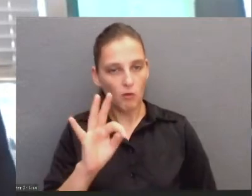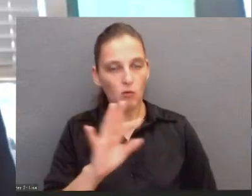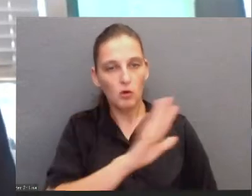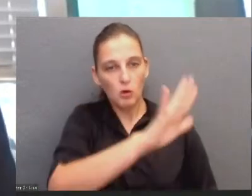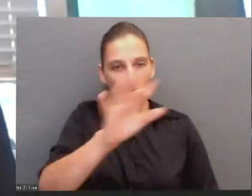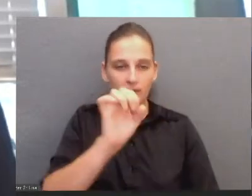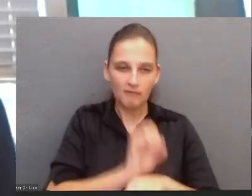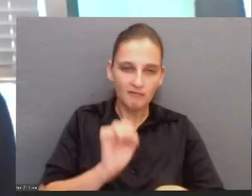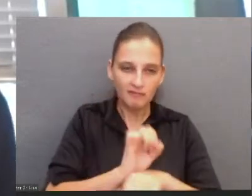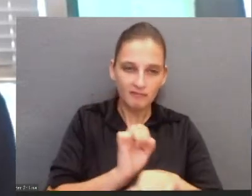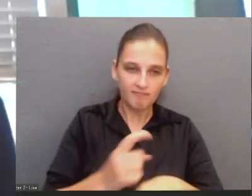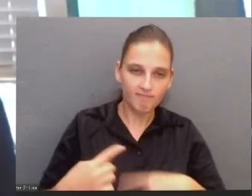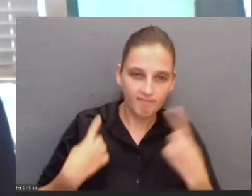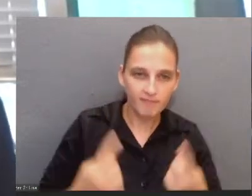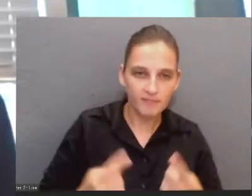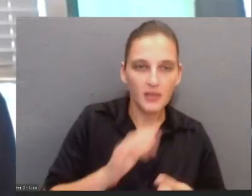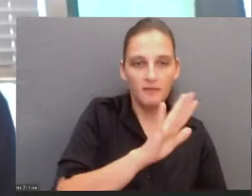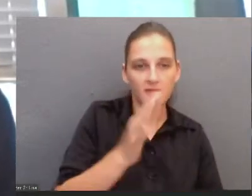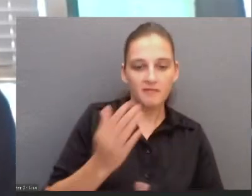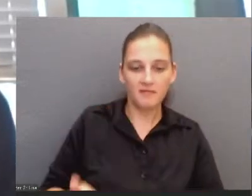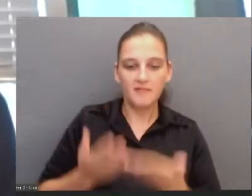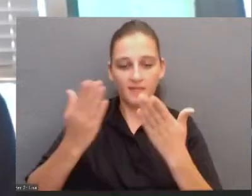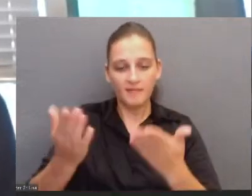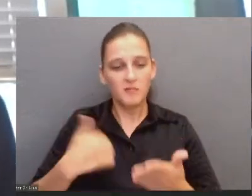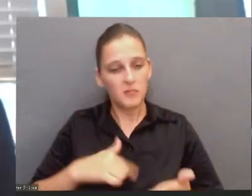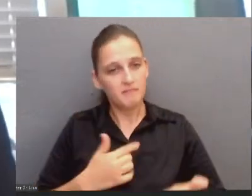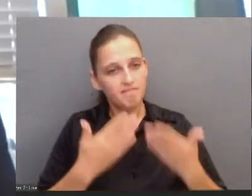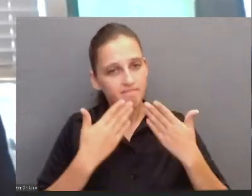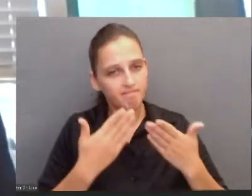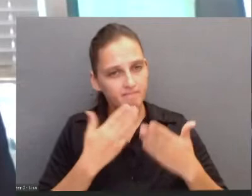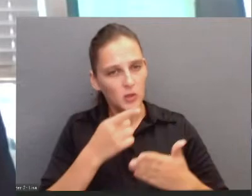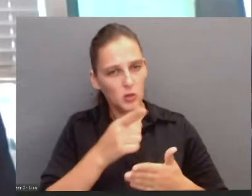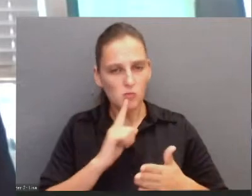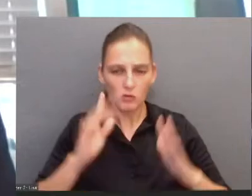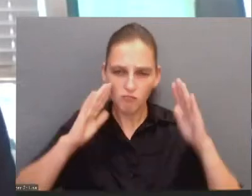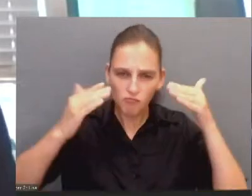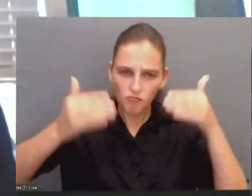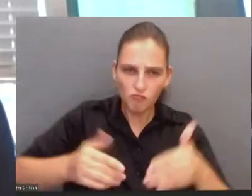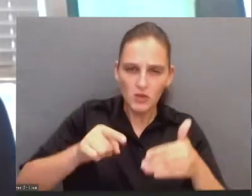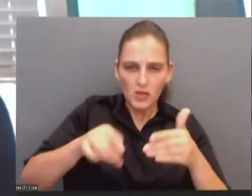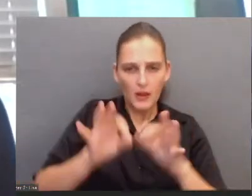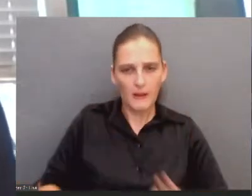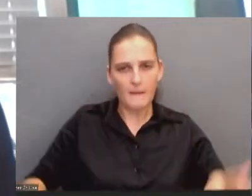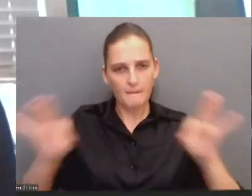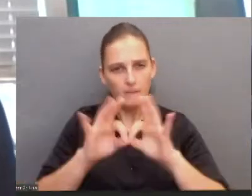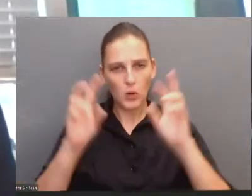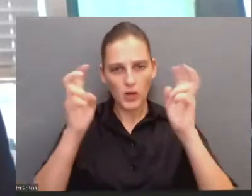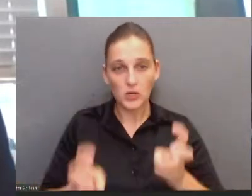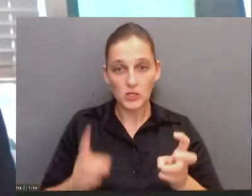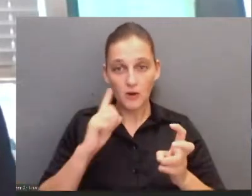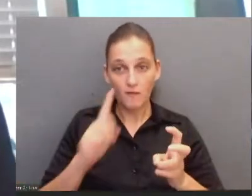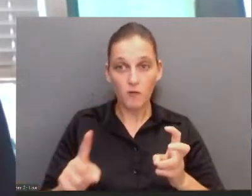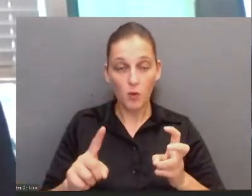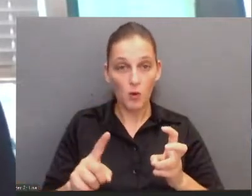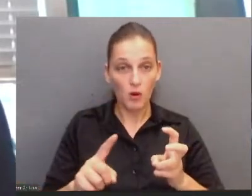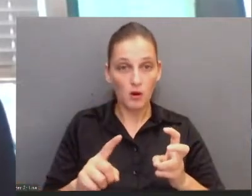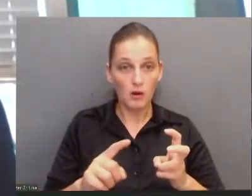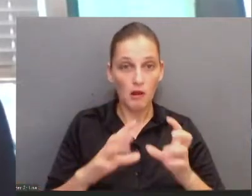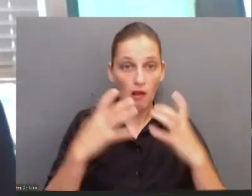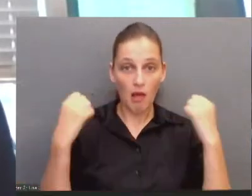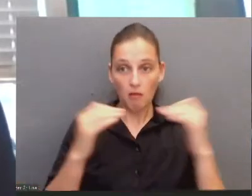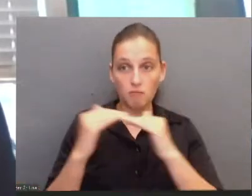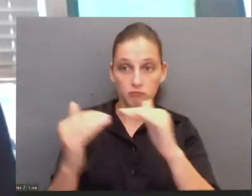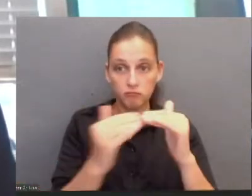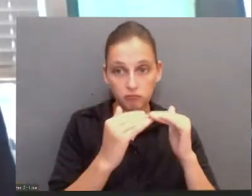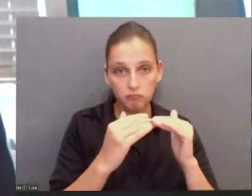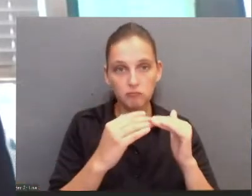your recommendations. We are so grateful for your attention to this massive issue of health equity and to long COVID. Earlier this